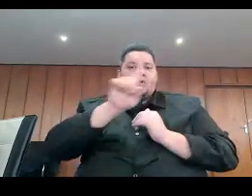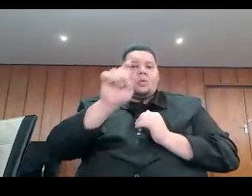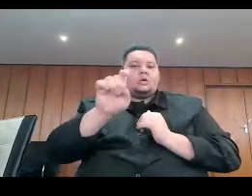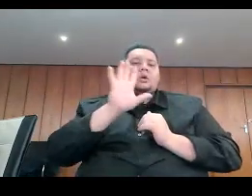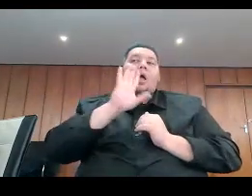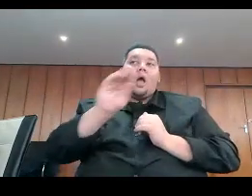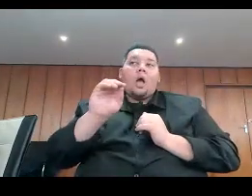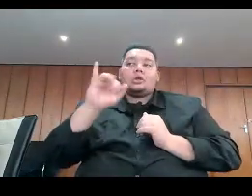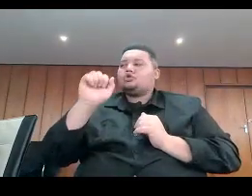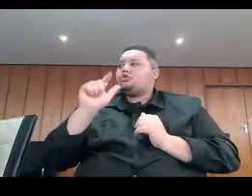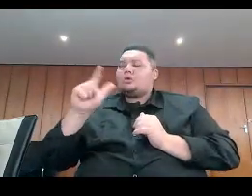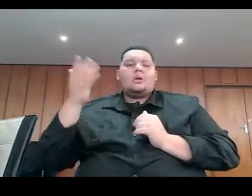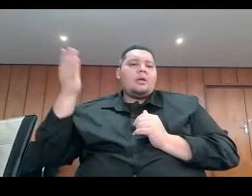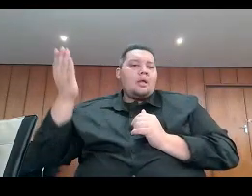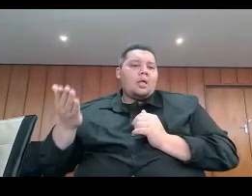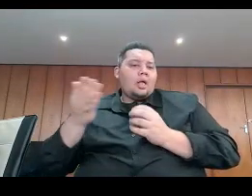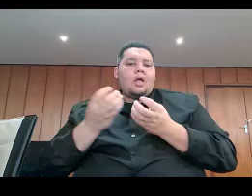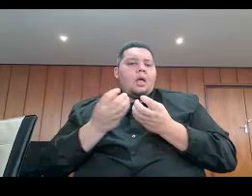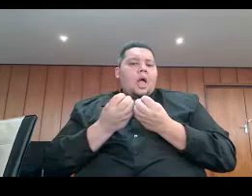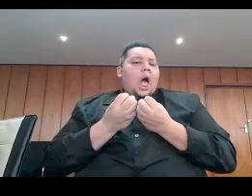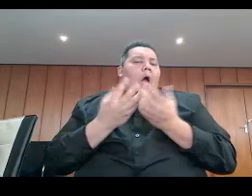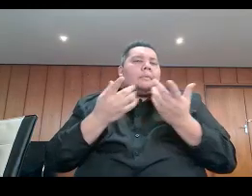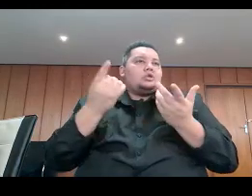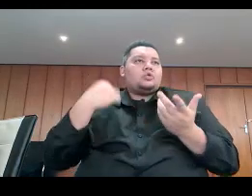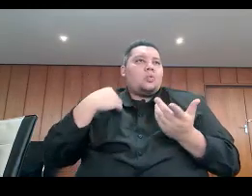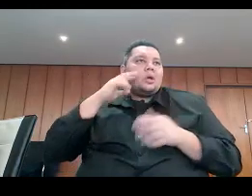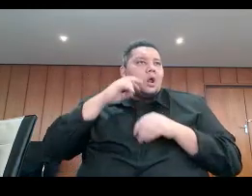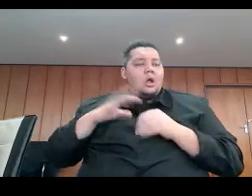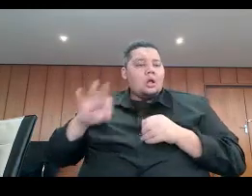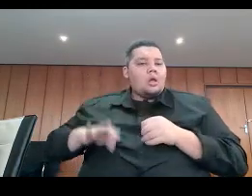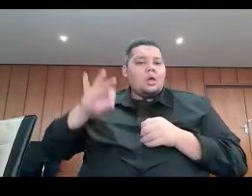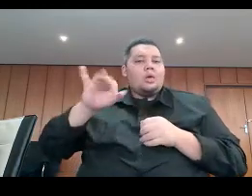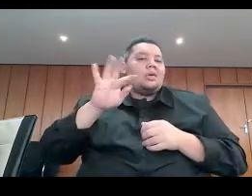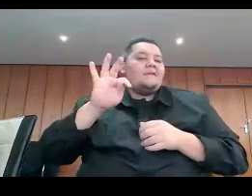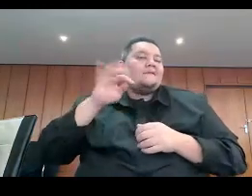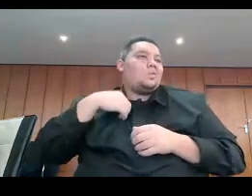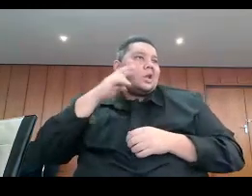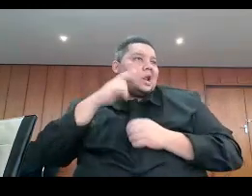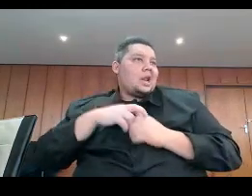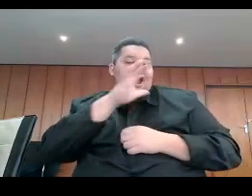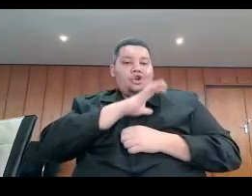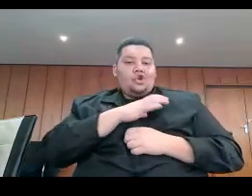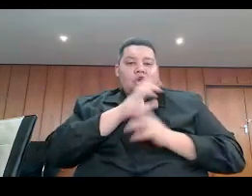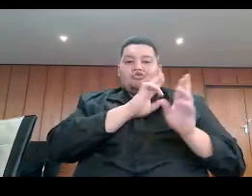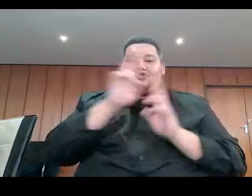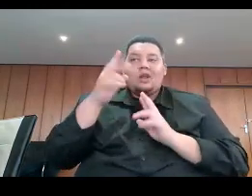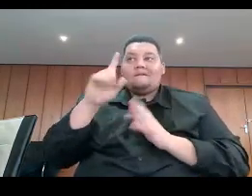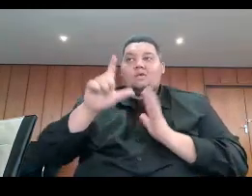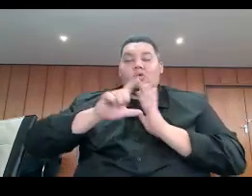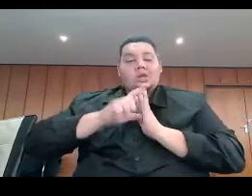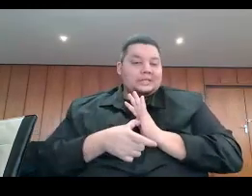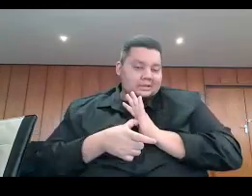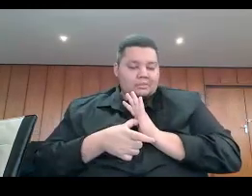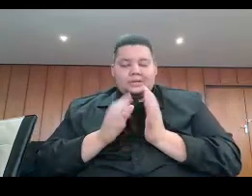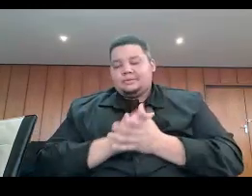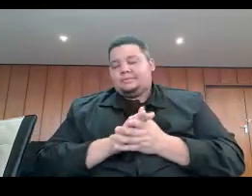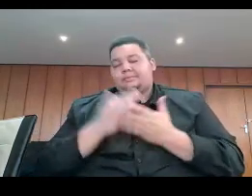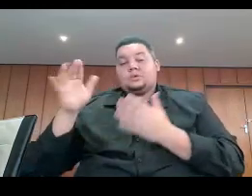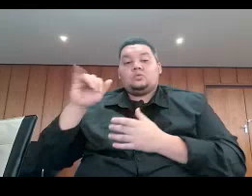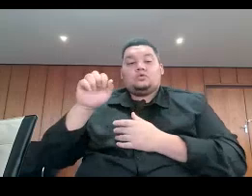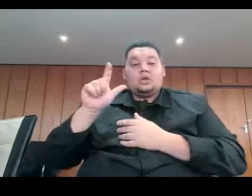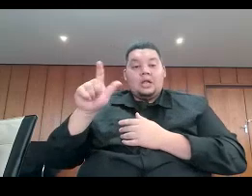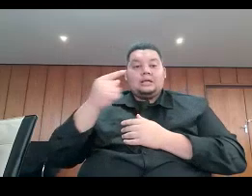asks Jill, how much is this going to cost if we have to do clinic readiness for disability? And Jill